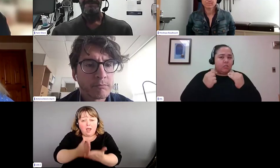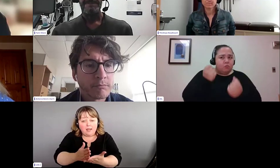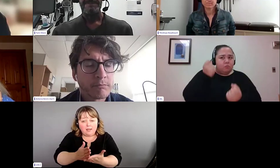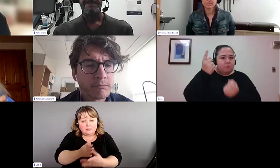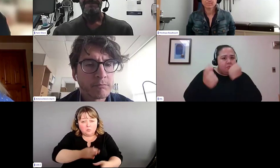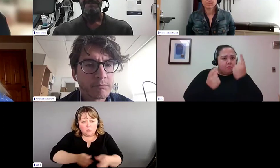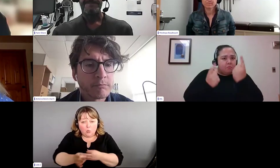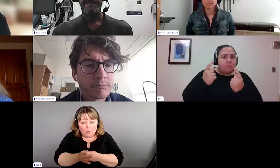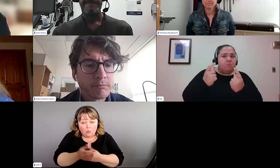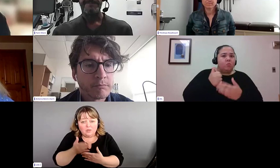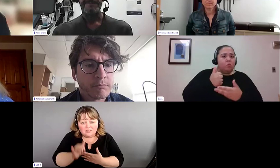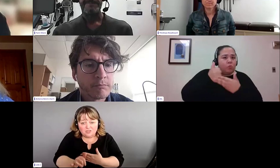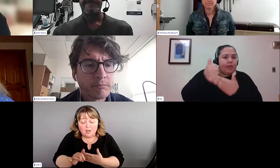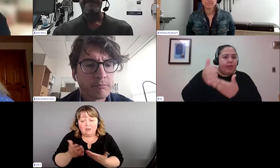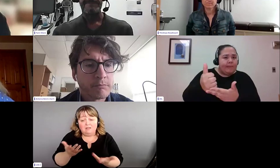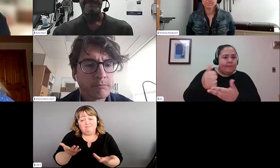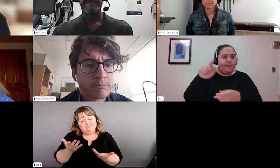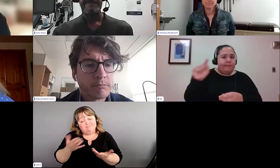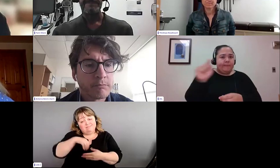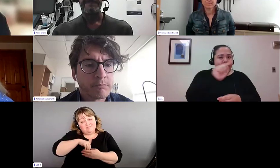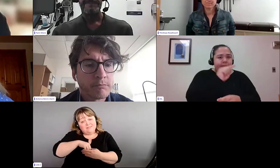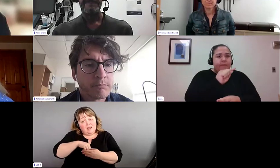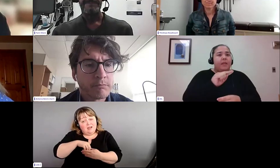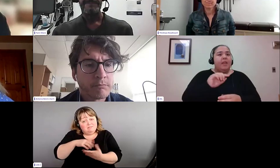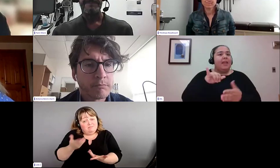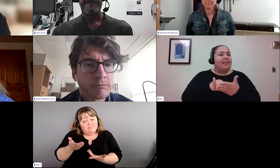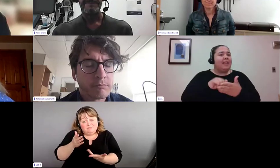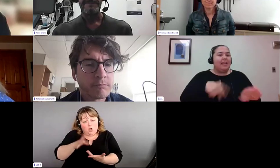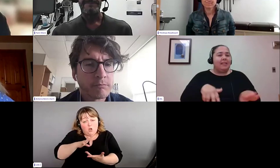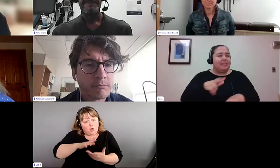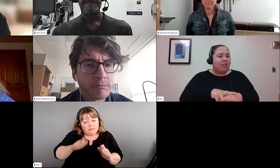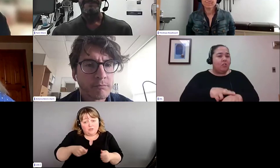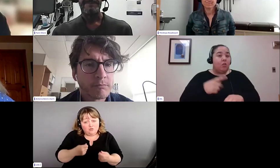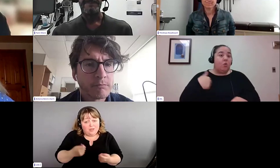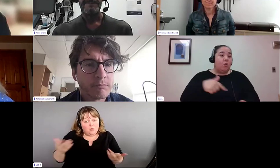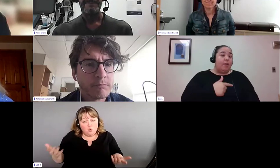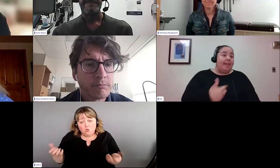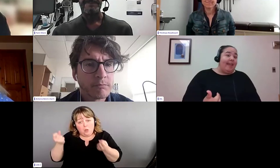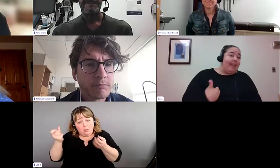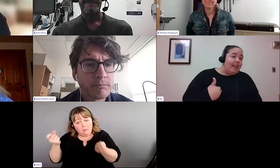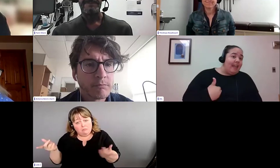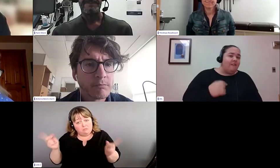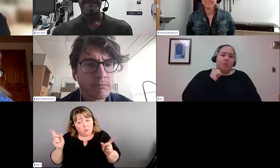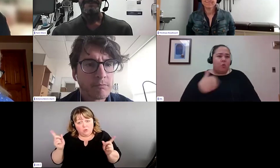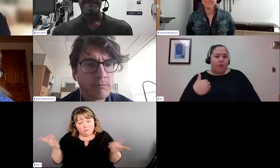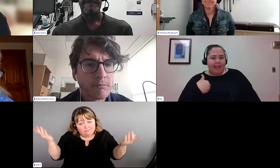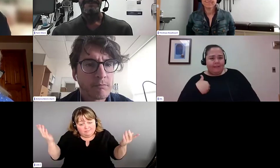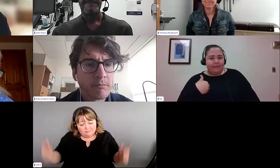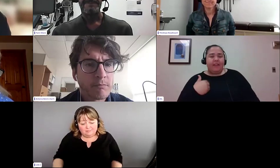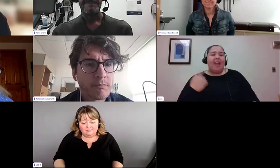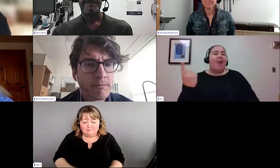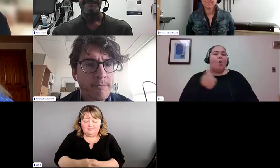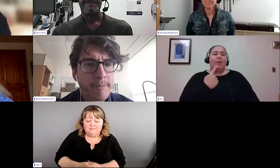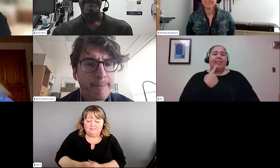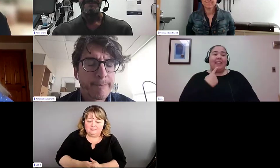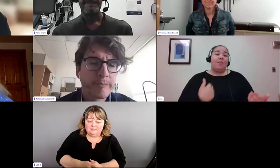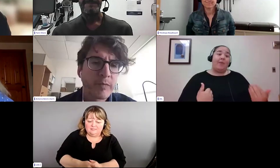that that is something natural. We have that or we don't have it. I always say we have it or we don't have it. That's it.